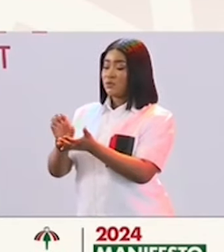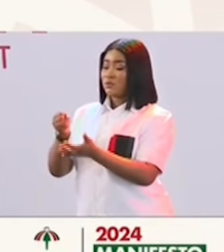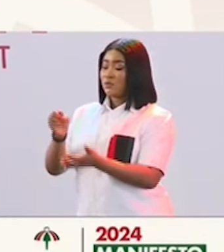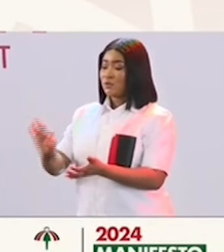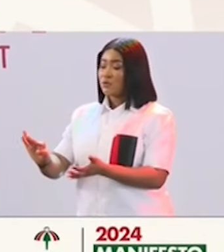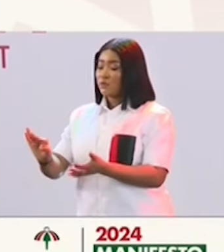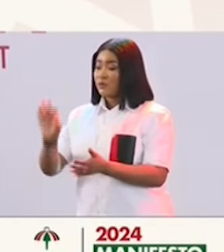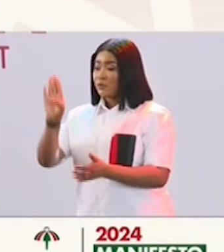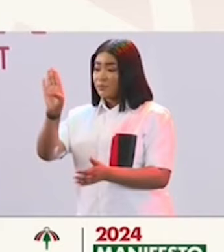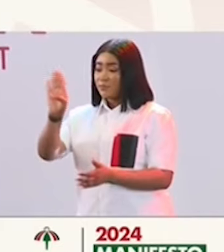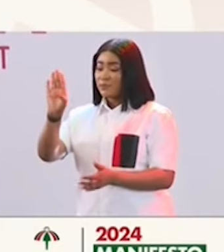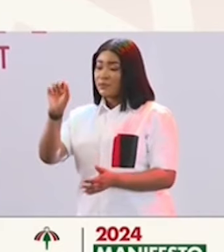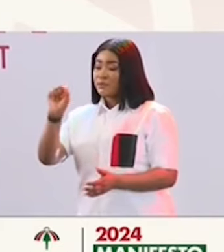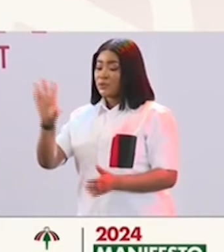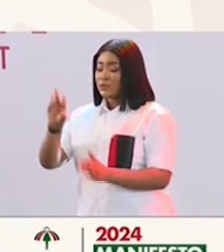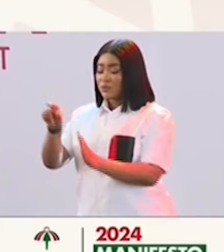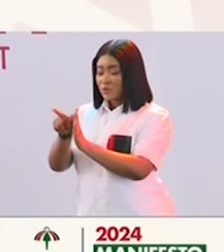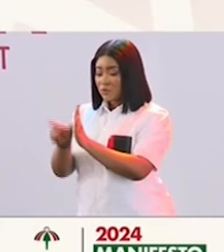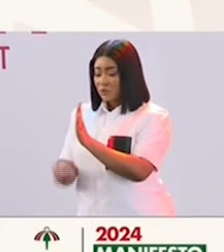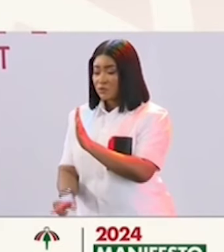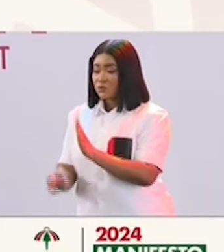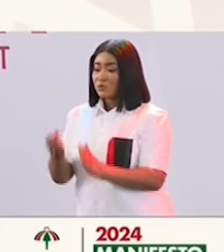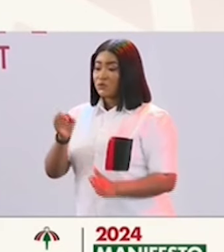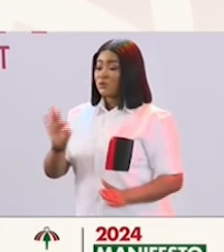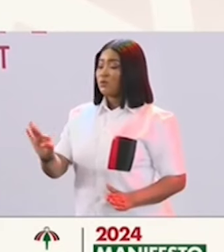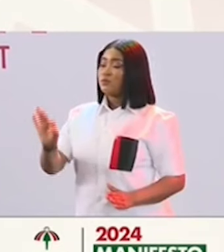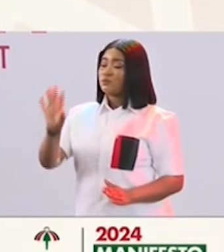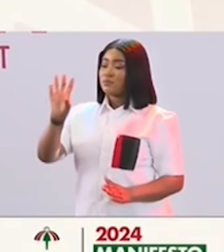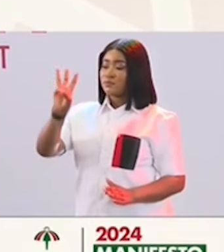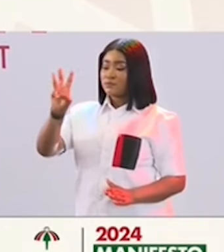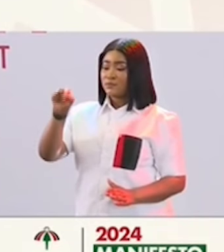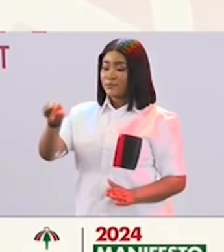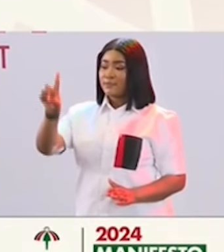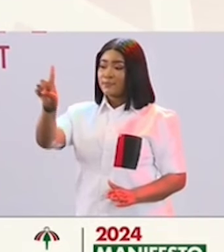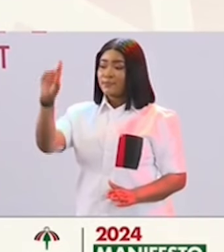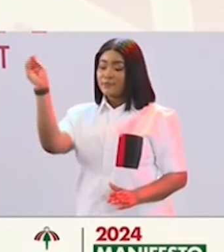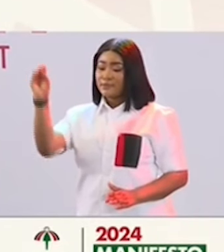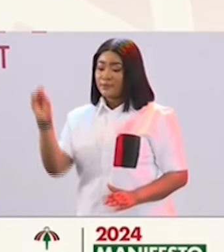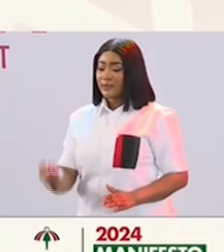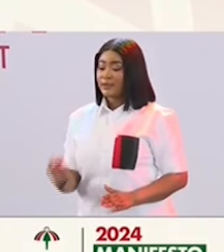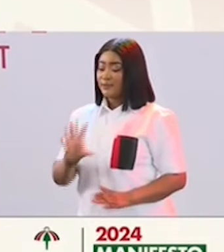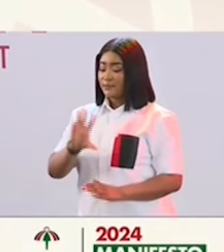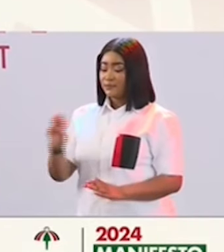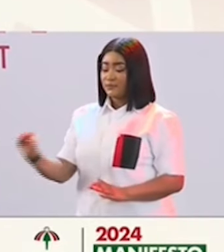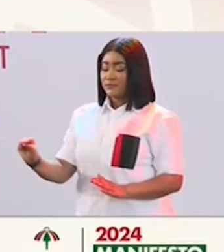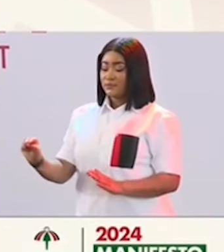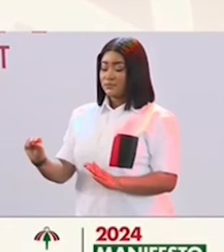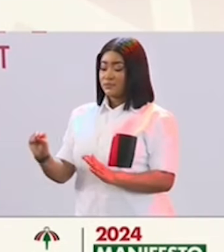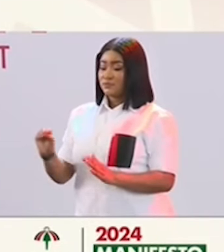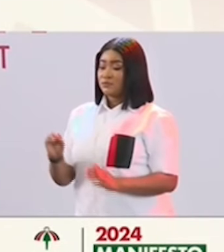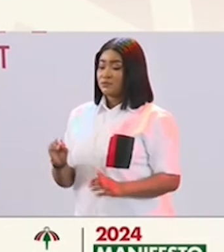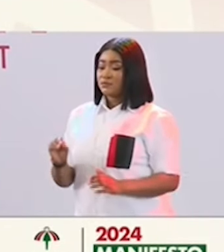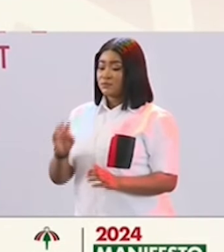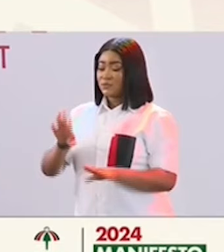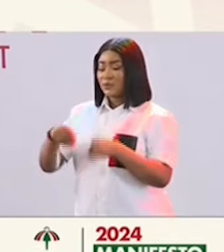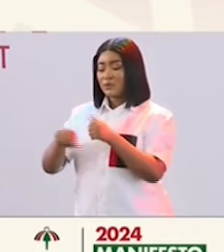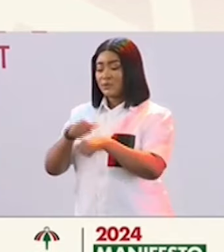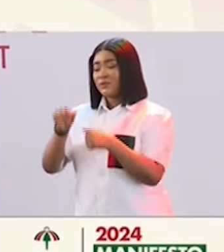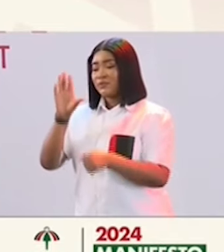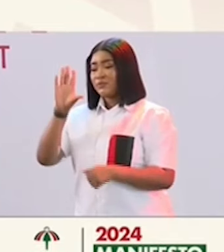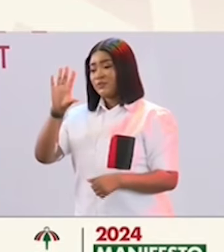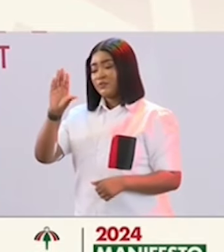B-, a low budget deficit of 6.1%, a declining inflation rate that stood around